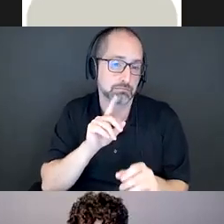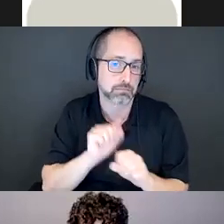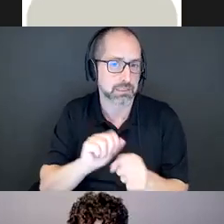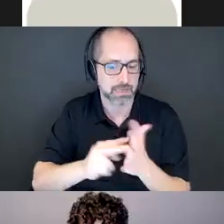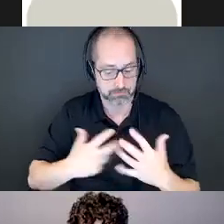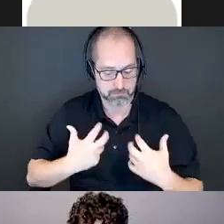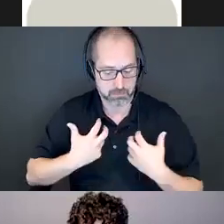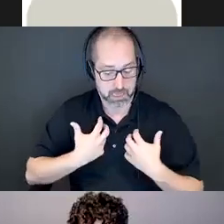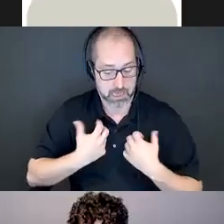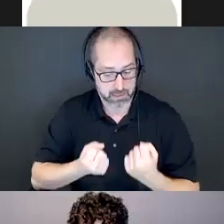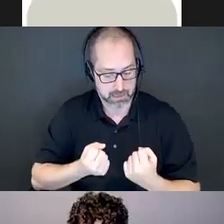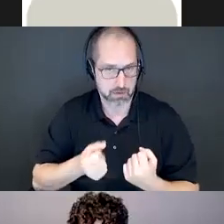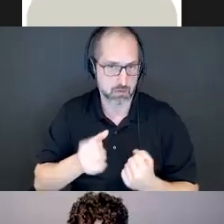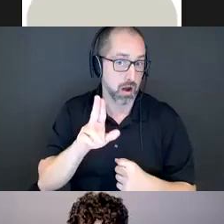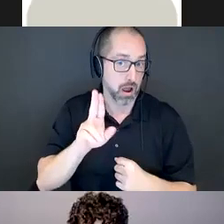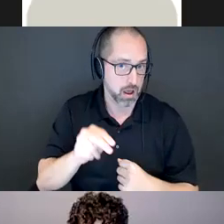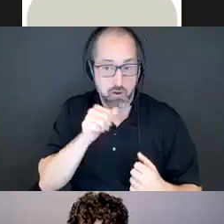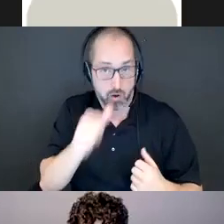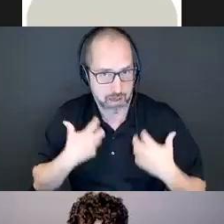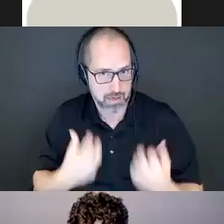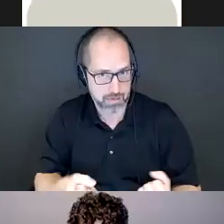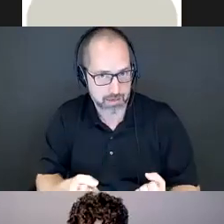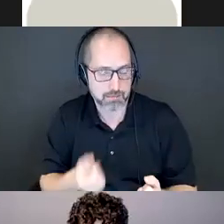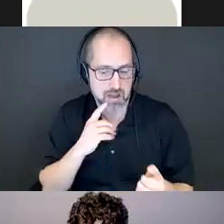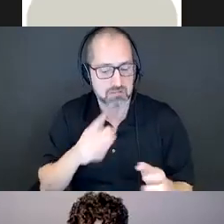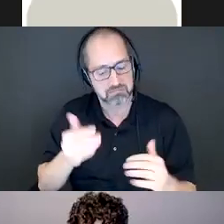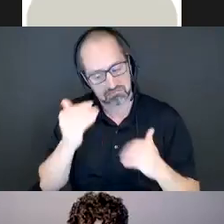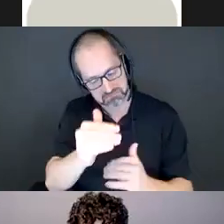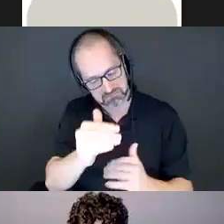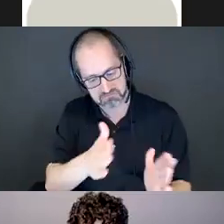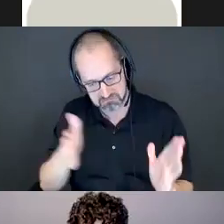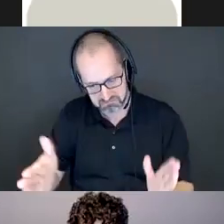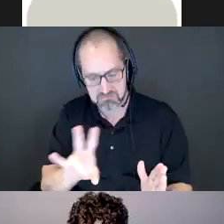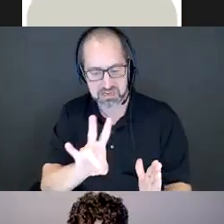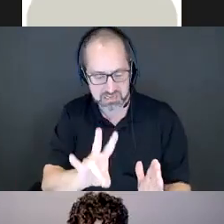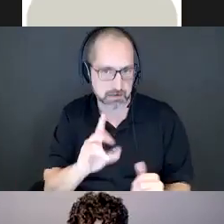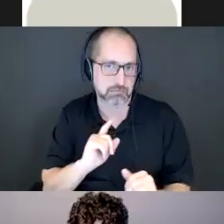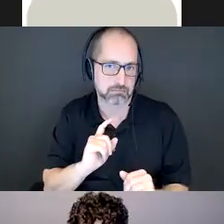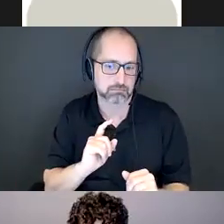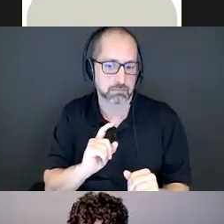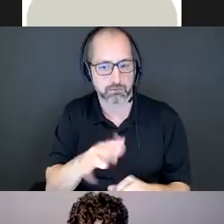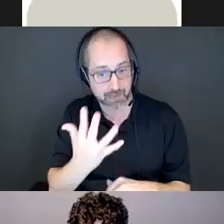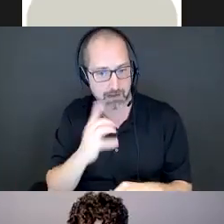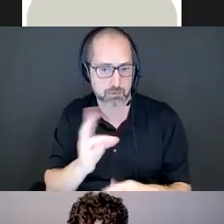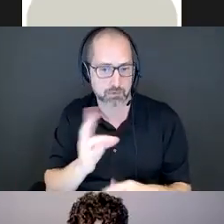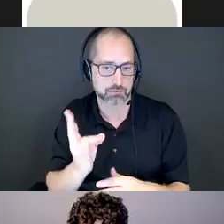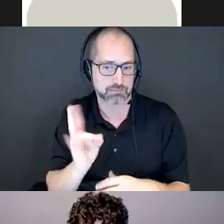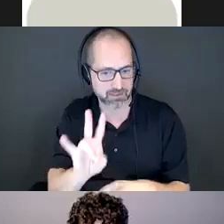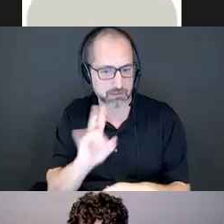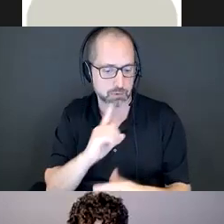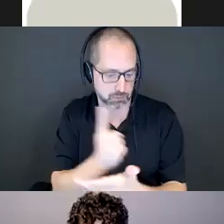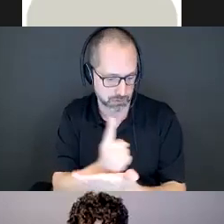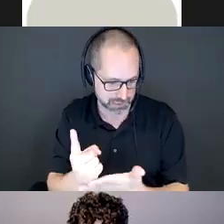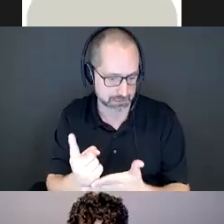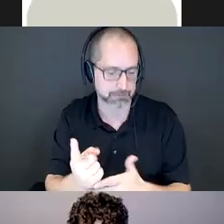health risks are not, that drinking does not become a health risk for the person. And the other recommendation we made in